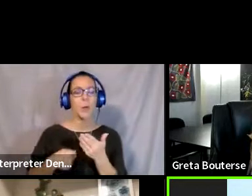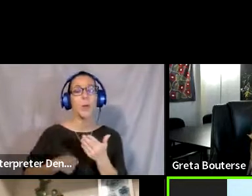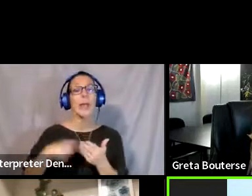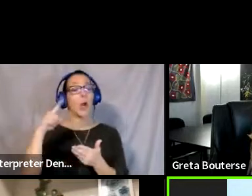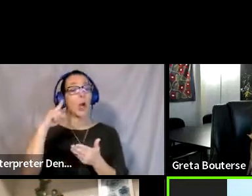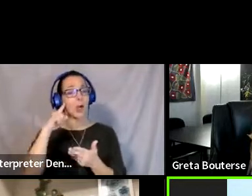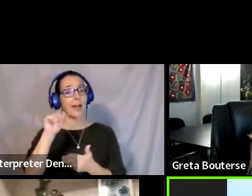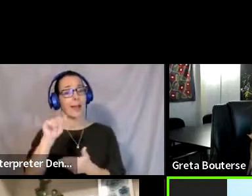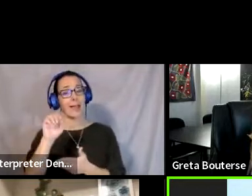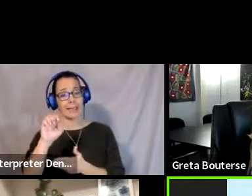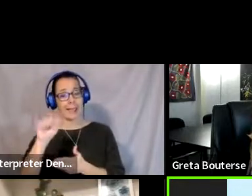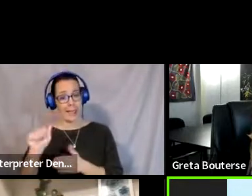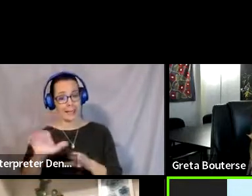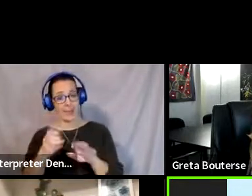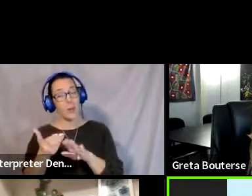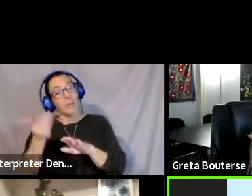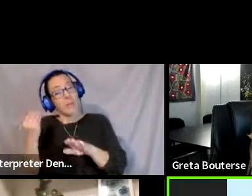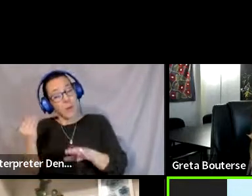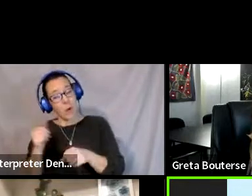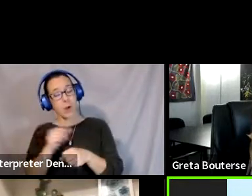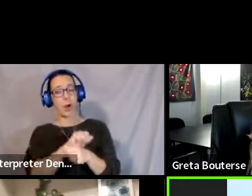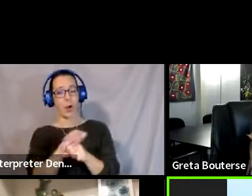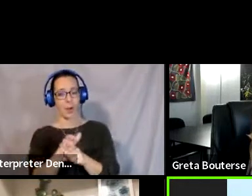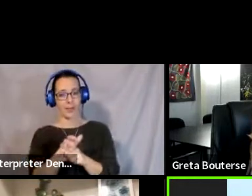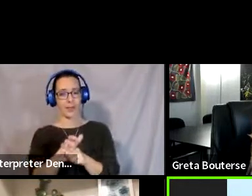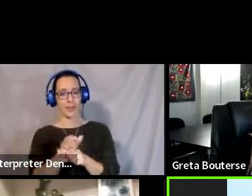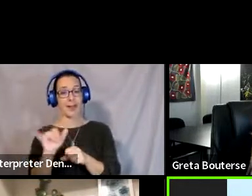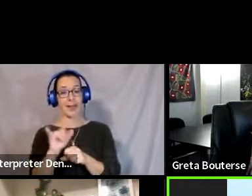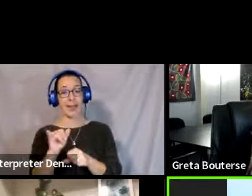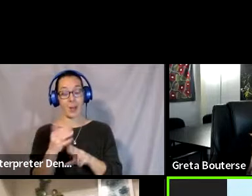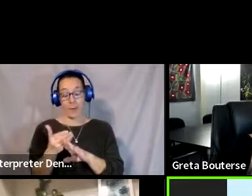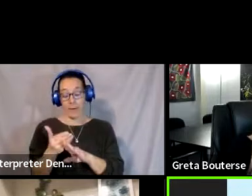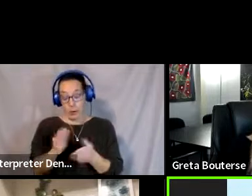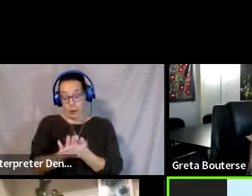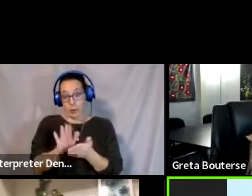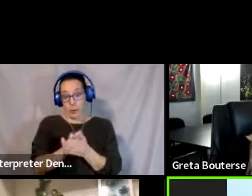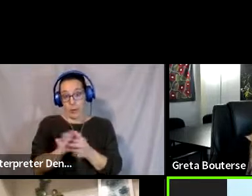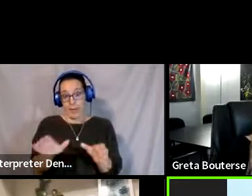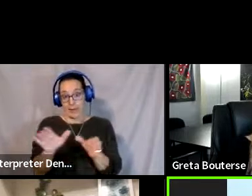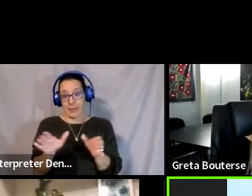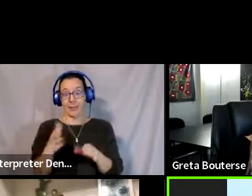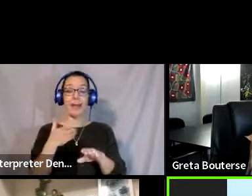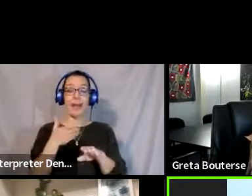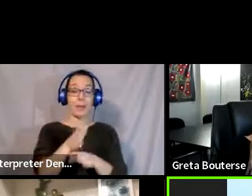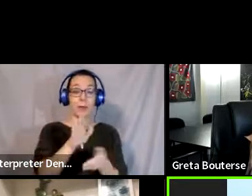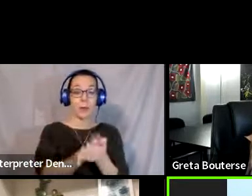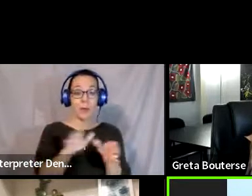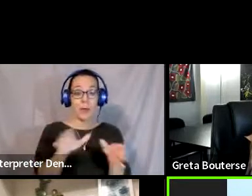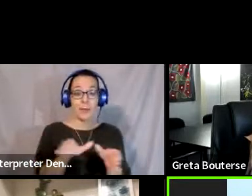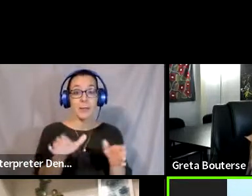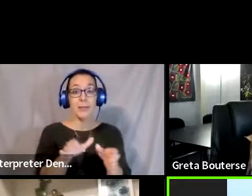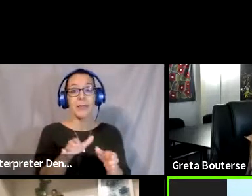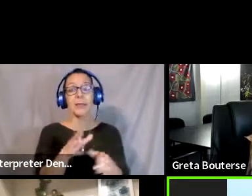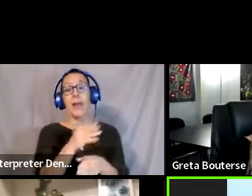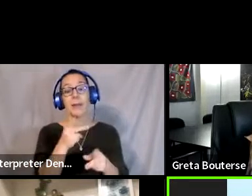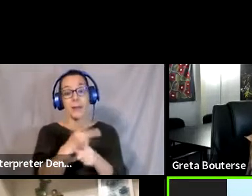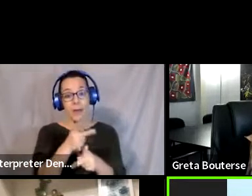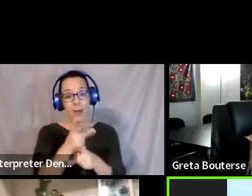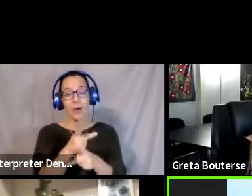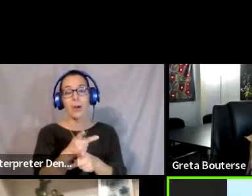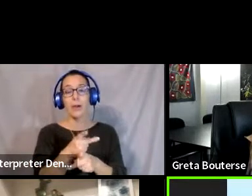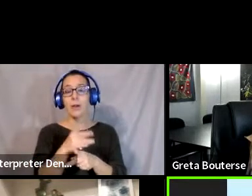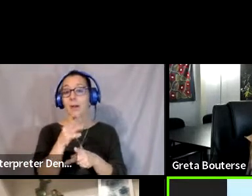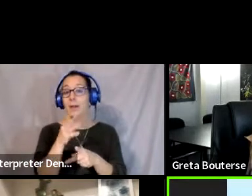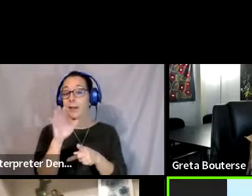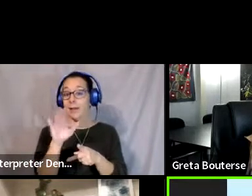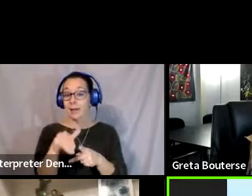used to do before COVID, before school activities and after school activities and care and whatnot. Is any of that on the